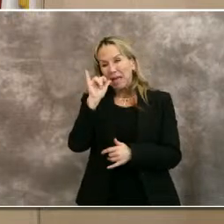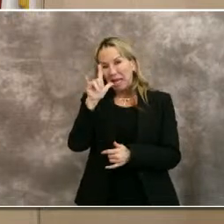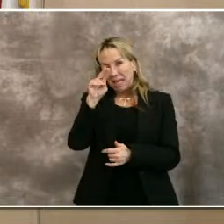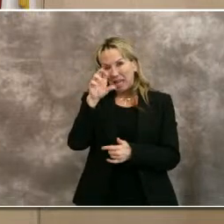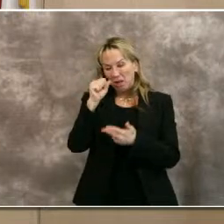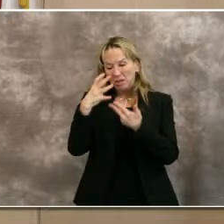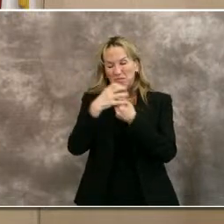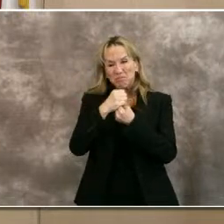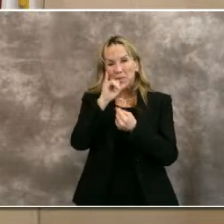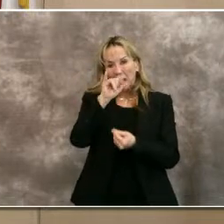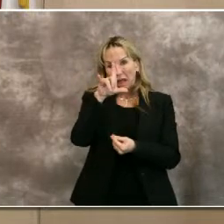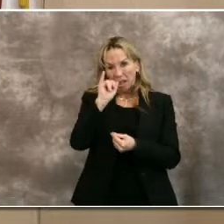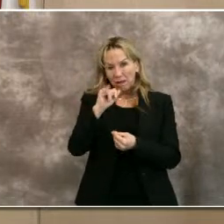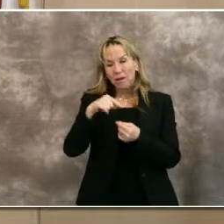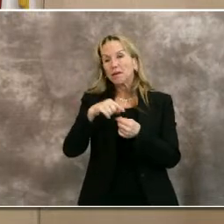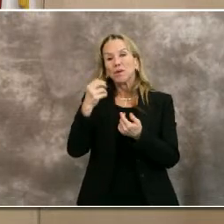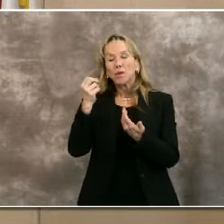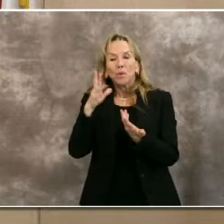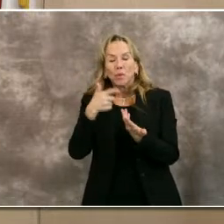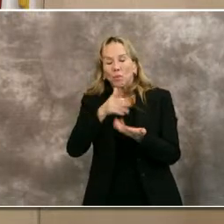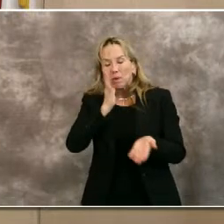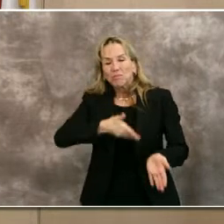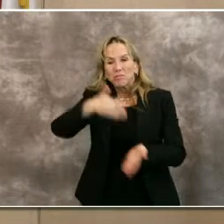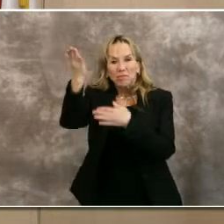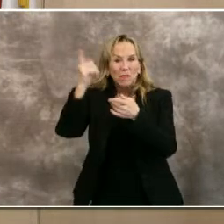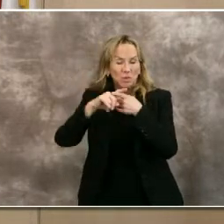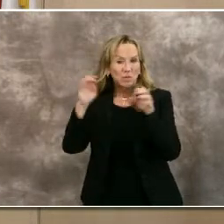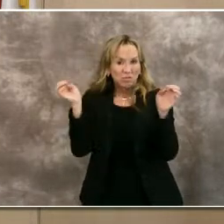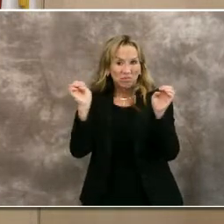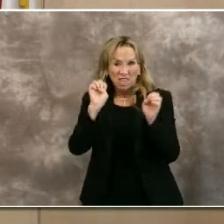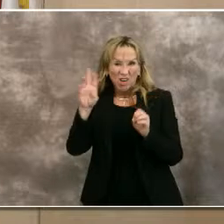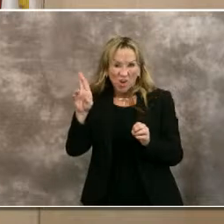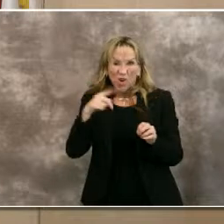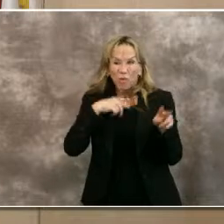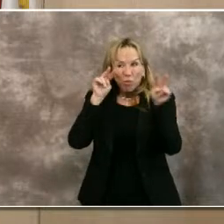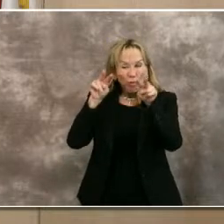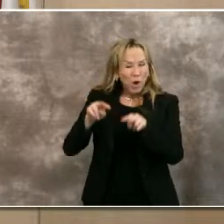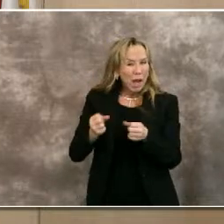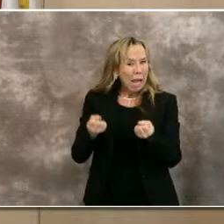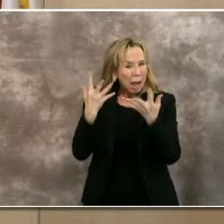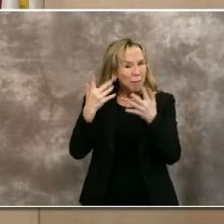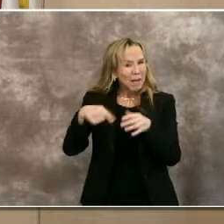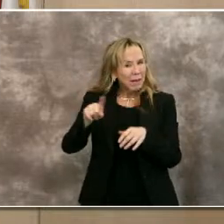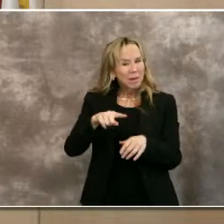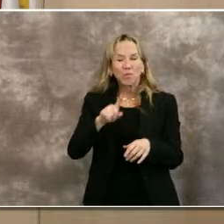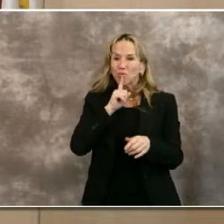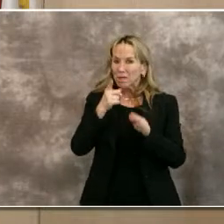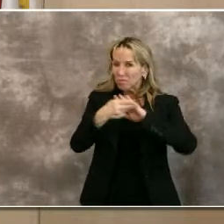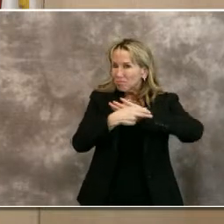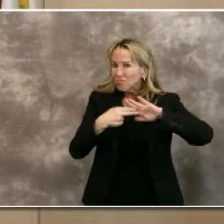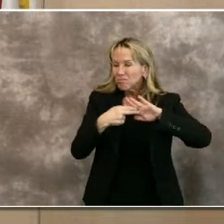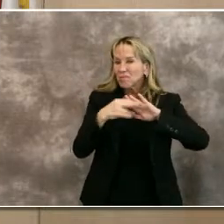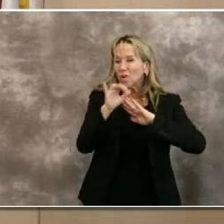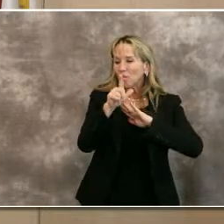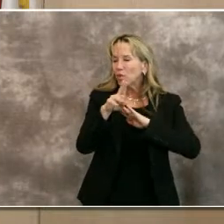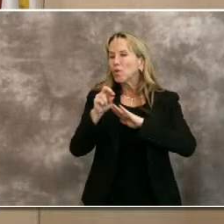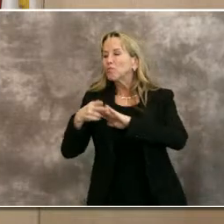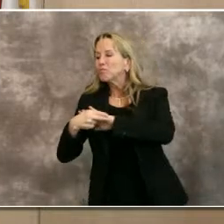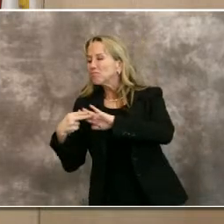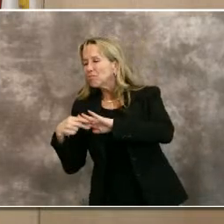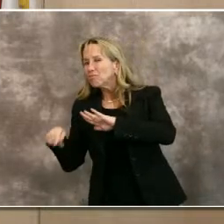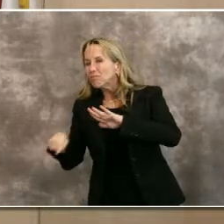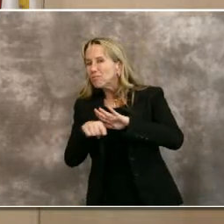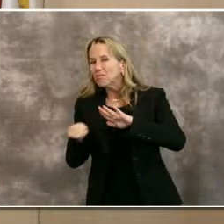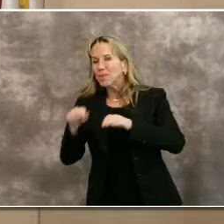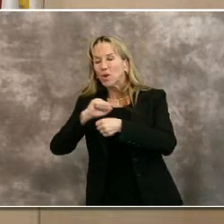present to the emergency room. We are continuing to monitor that on a daily basis now, and we will continue to